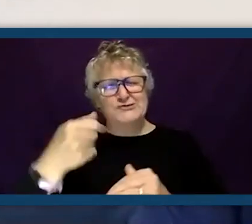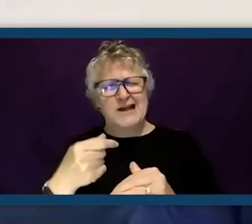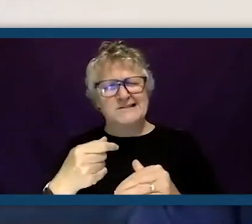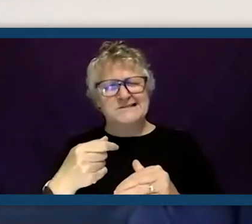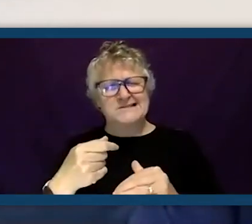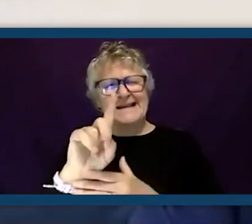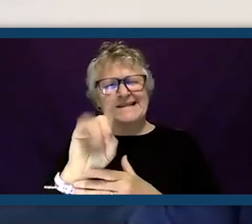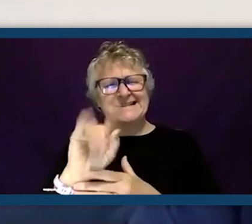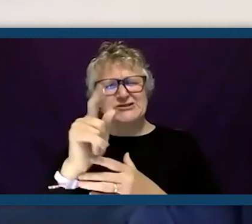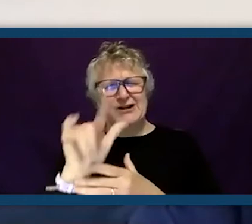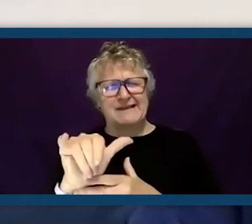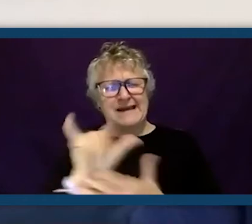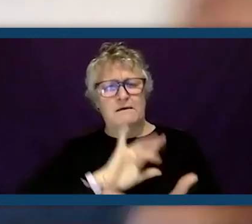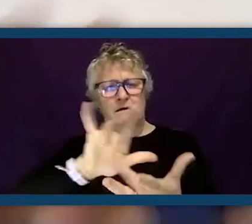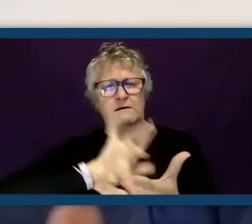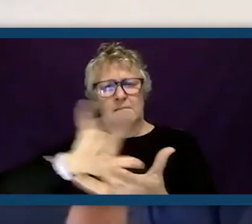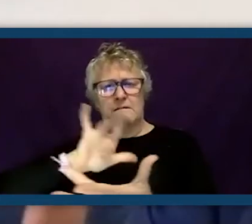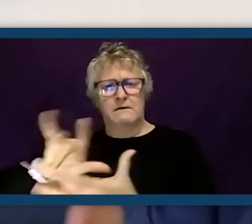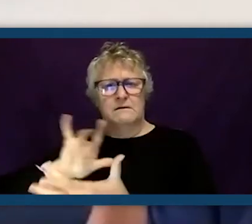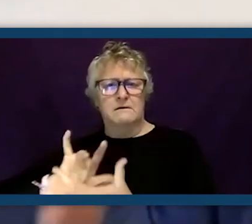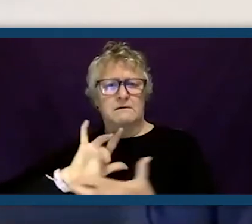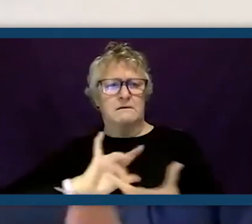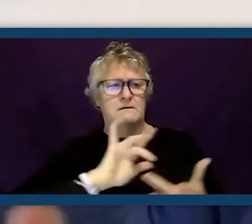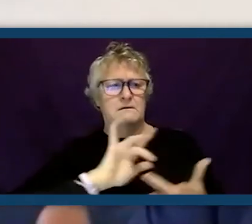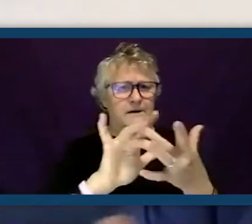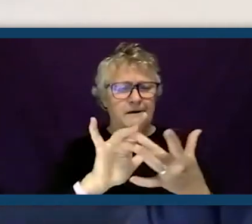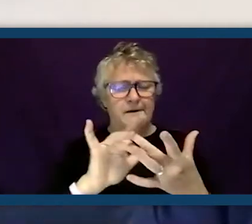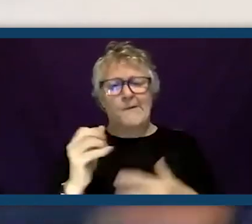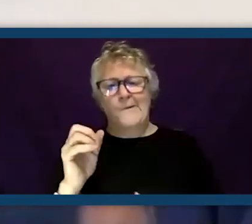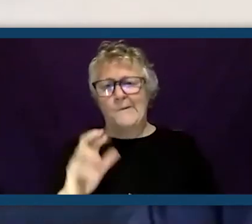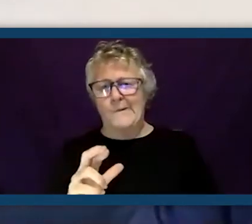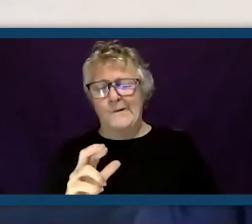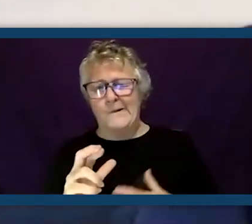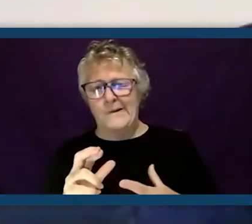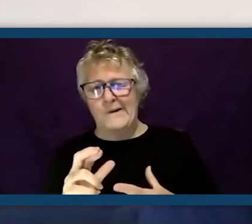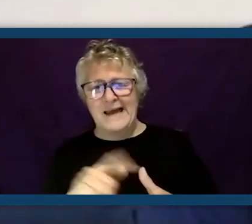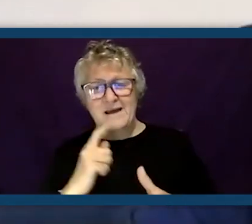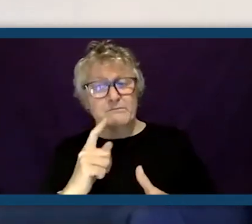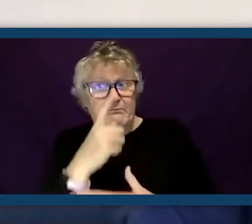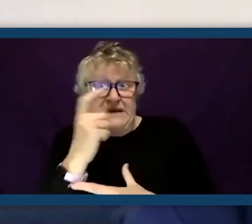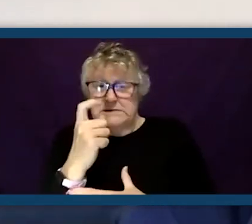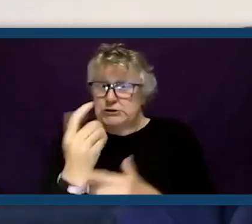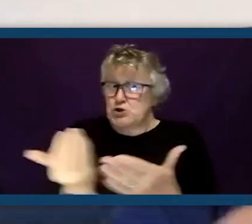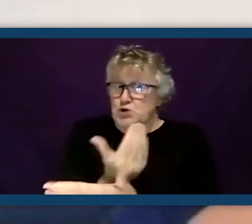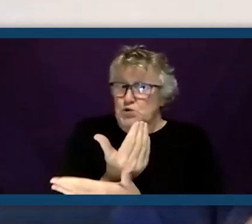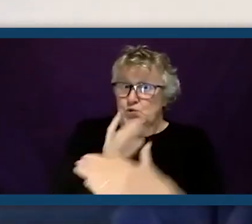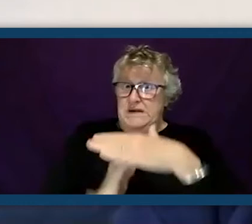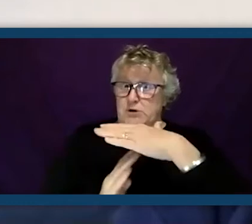For example, foreign or new immigrant communities do have their own ethnic